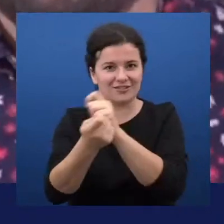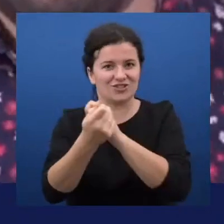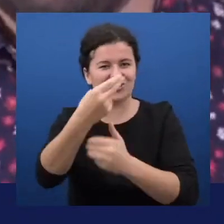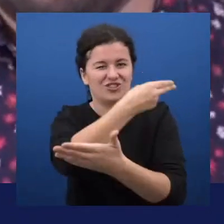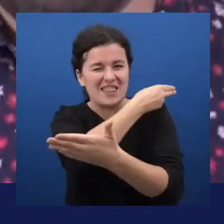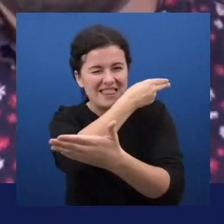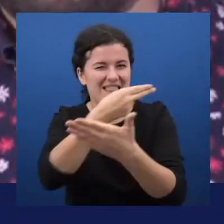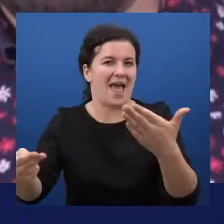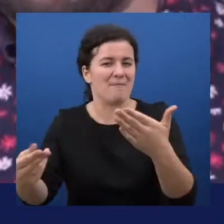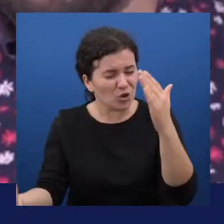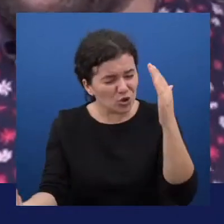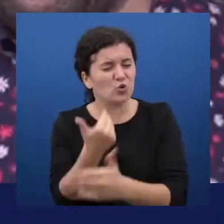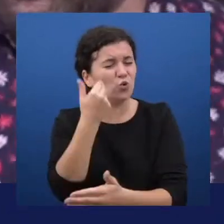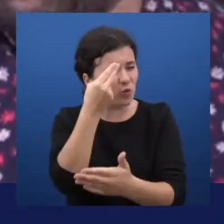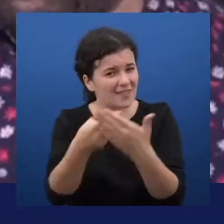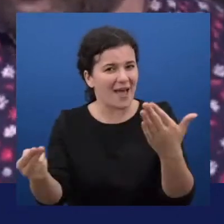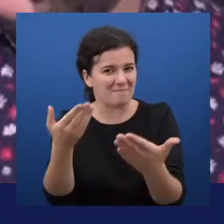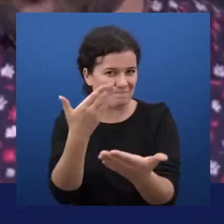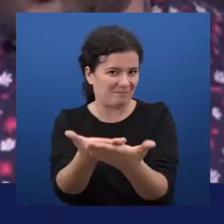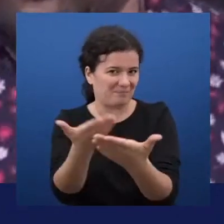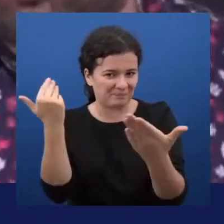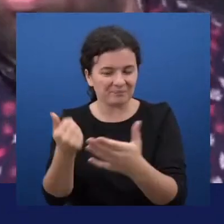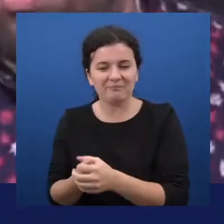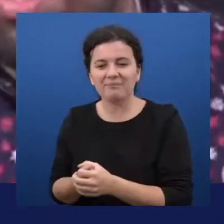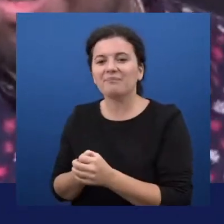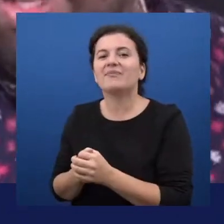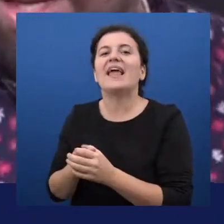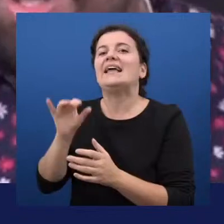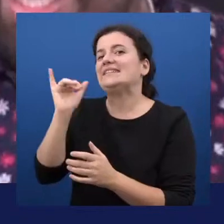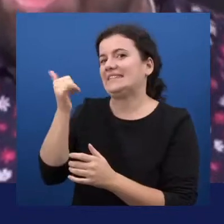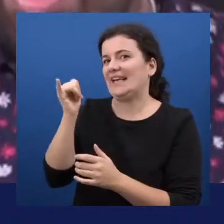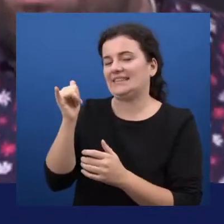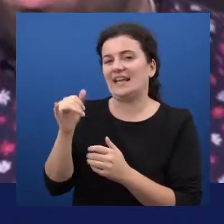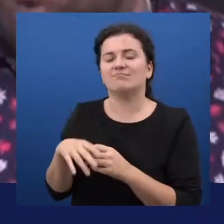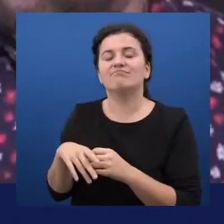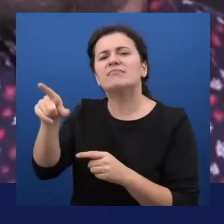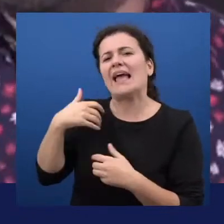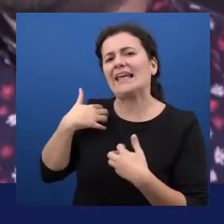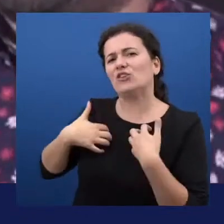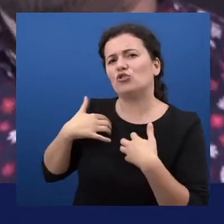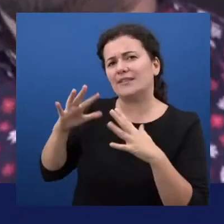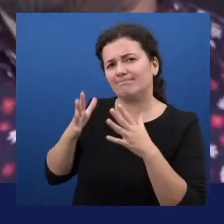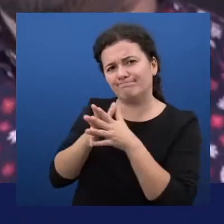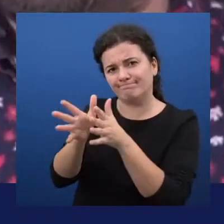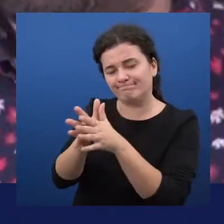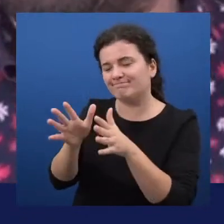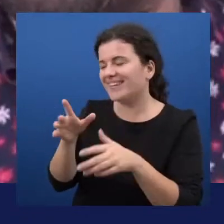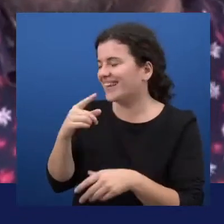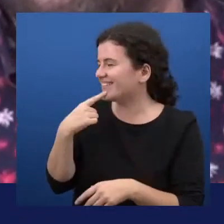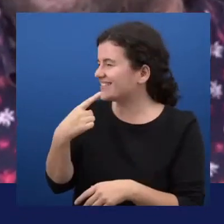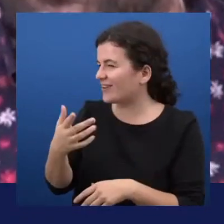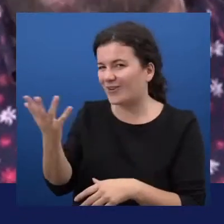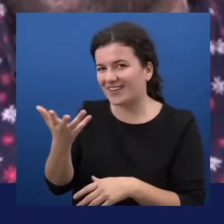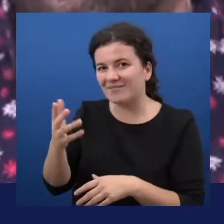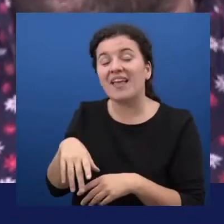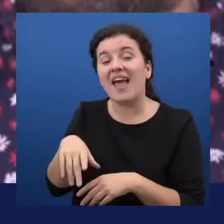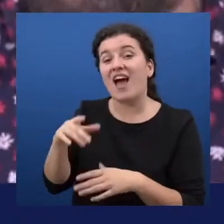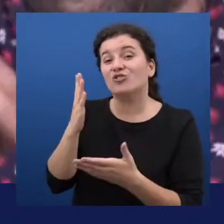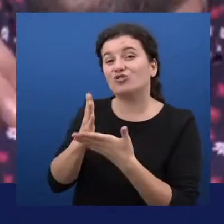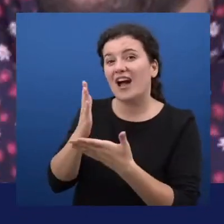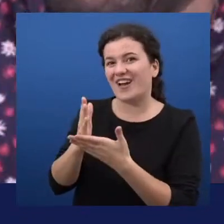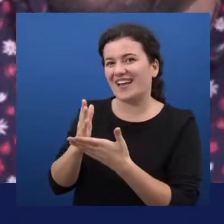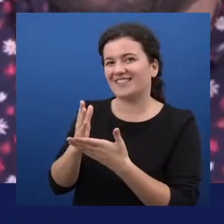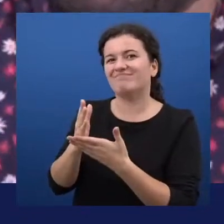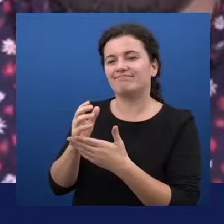true, and that was interesting. That little that chart that you did, it was interesting because I was like, oh yeah, once you give it a name and you strip